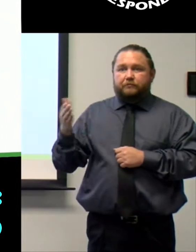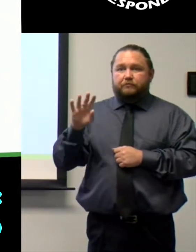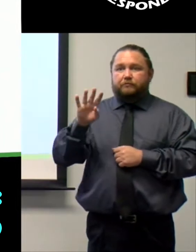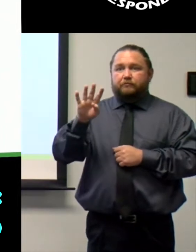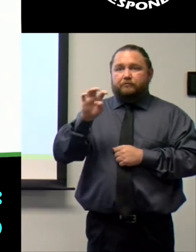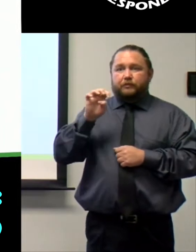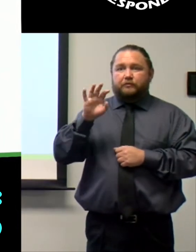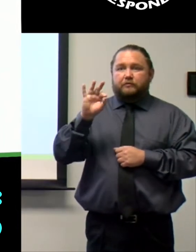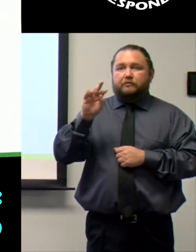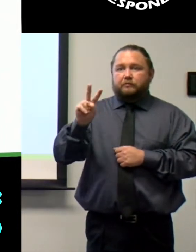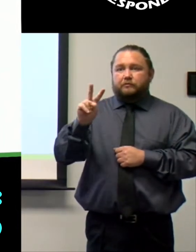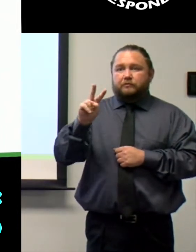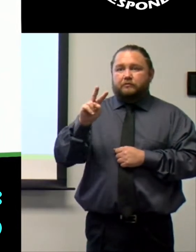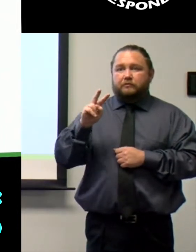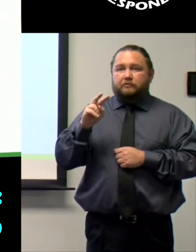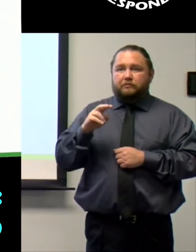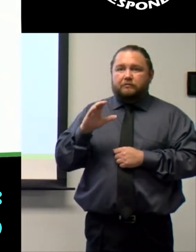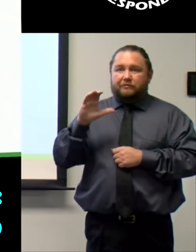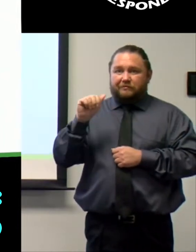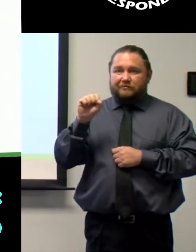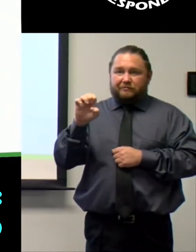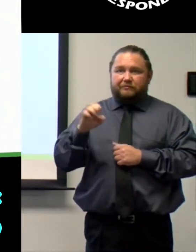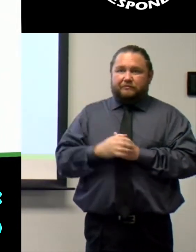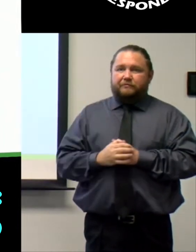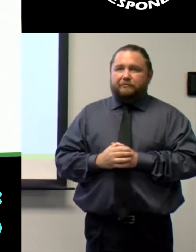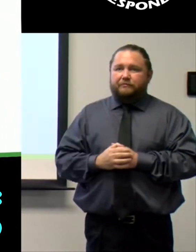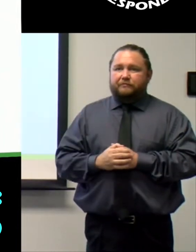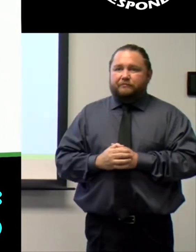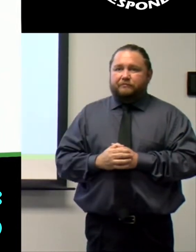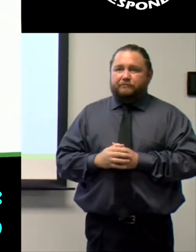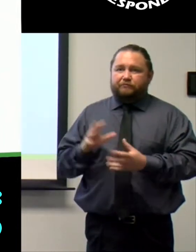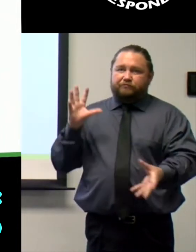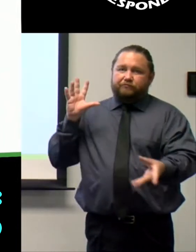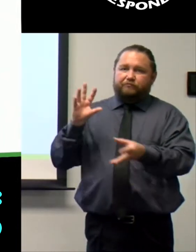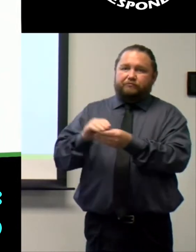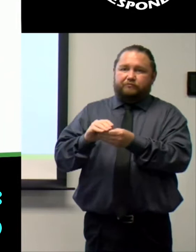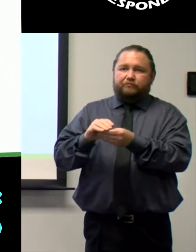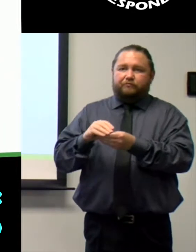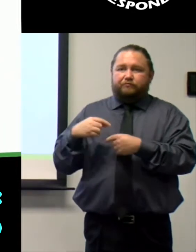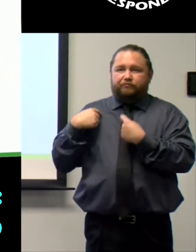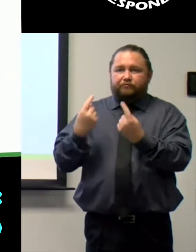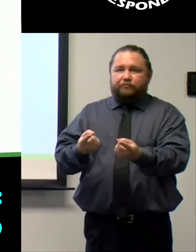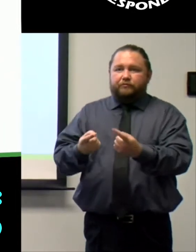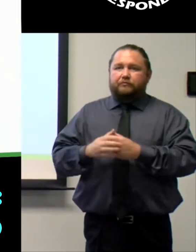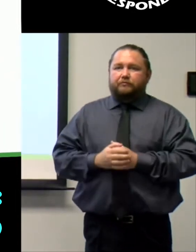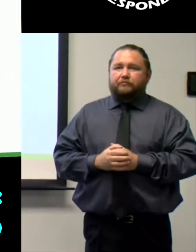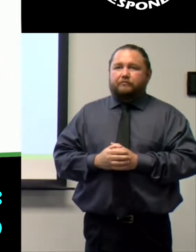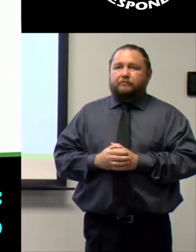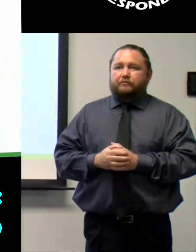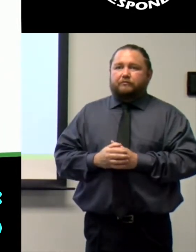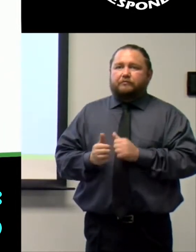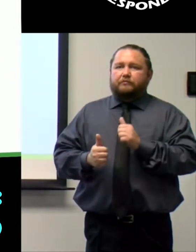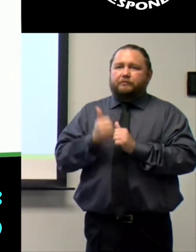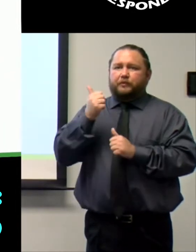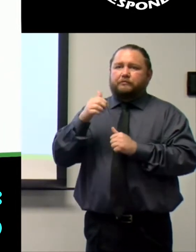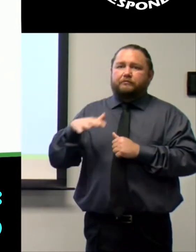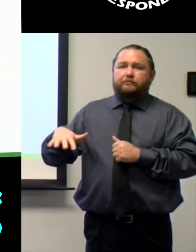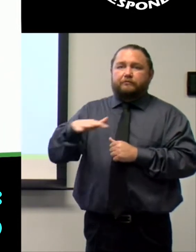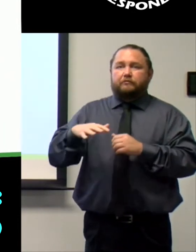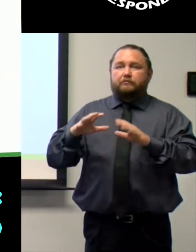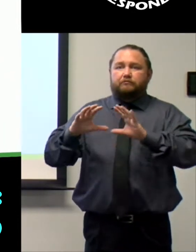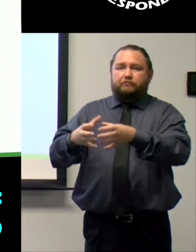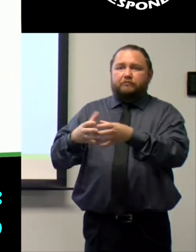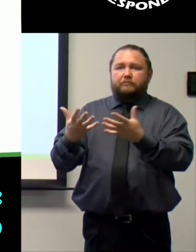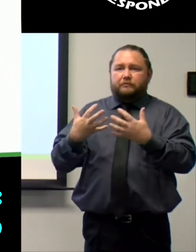492 cases. That's a cumulative number. Most of those people have recovered.